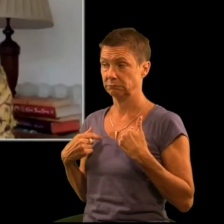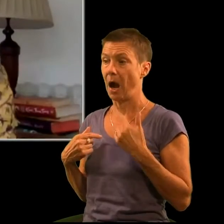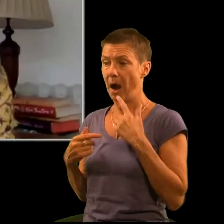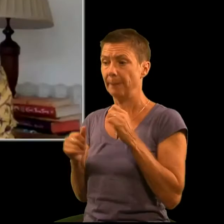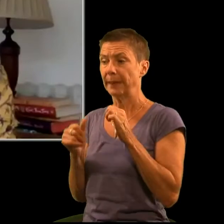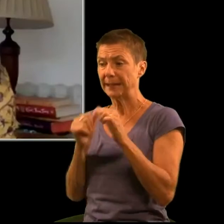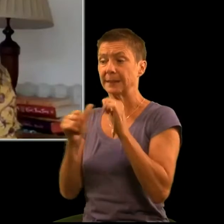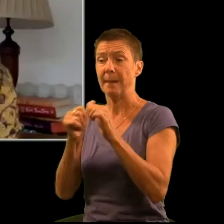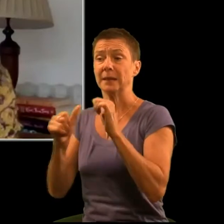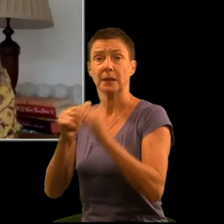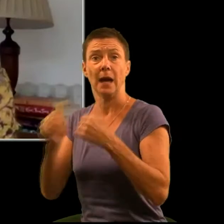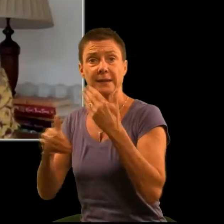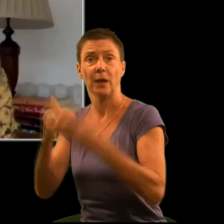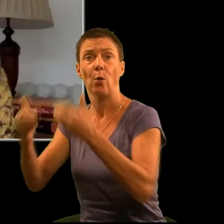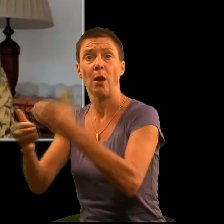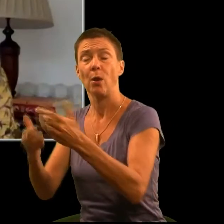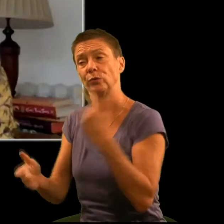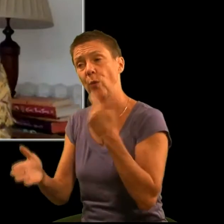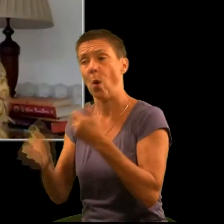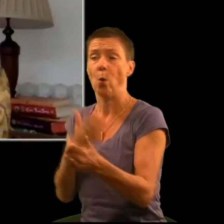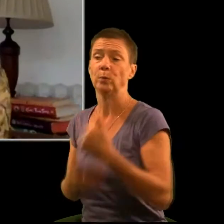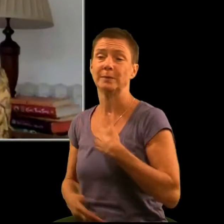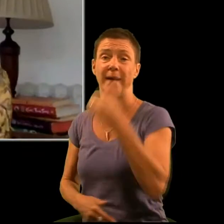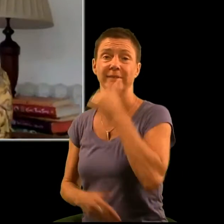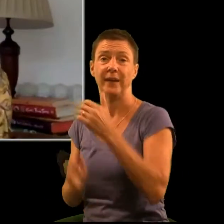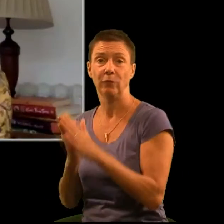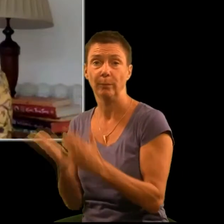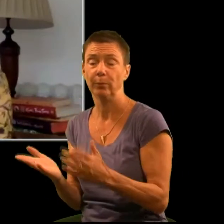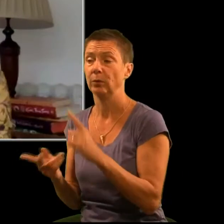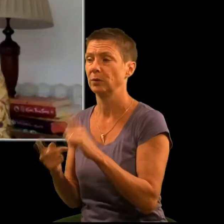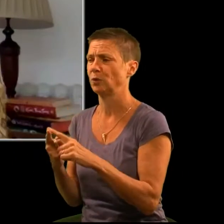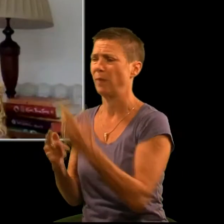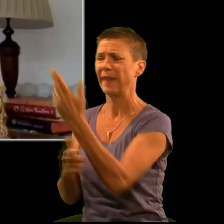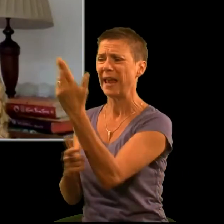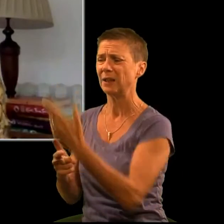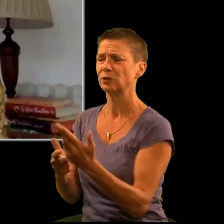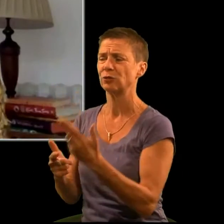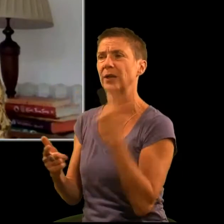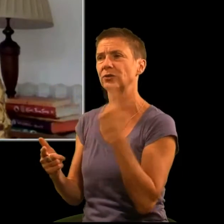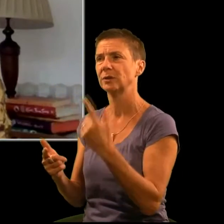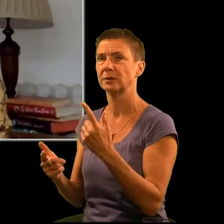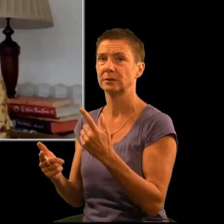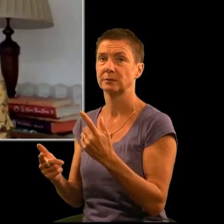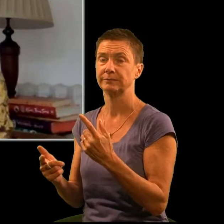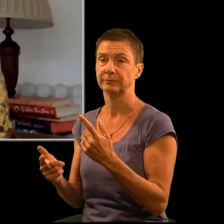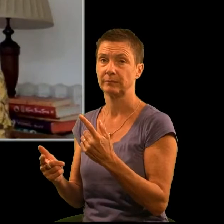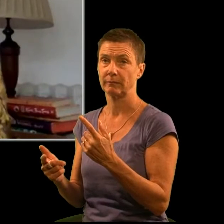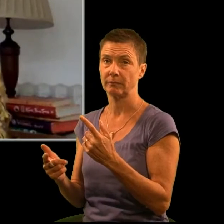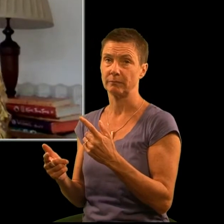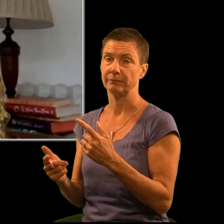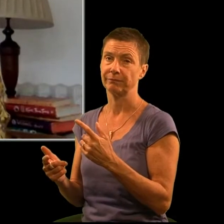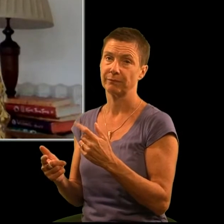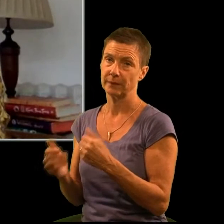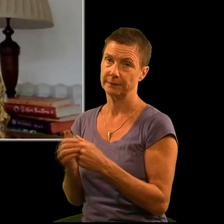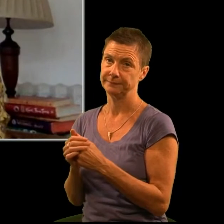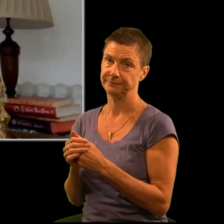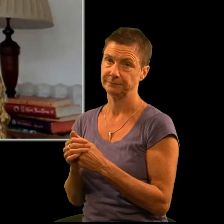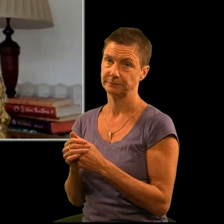getting better as I go along. So, the illustrations have got much more. I told you I'm not